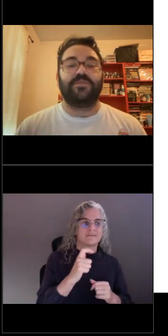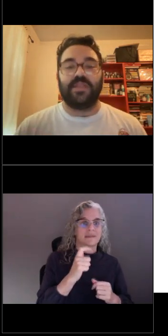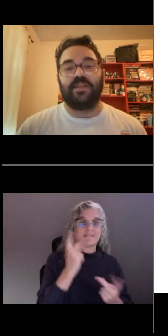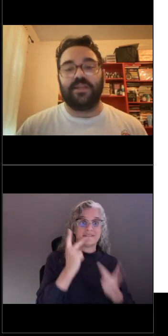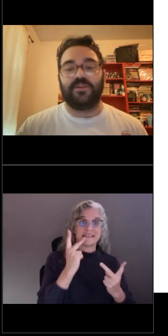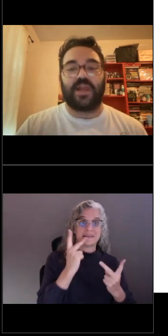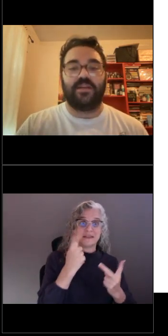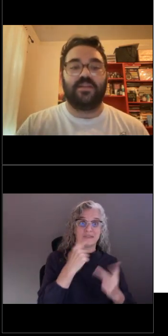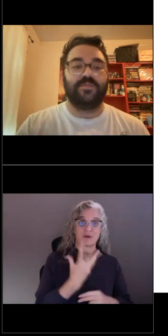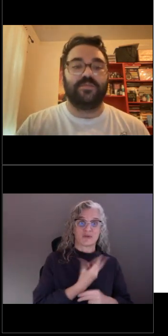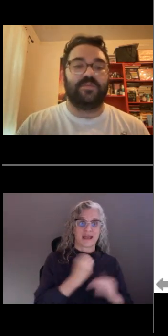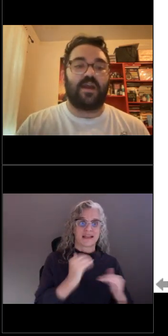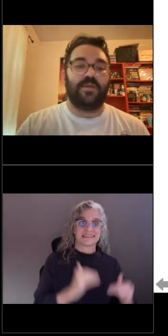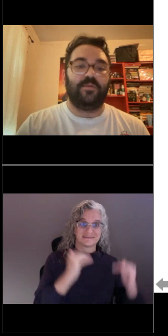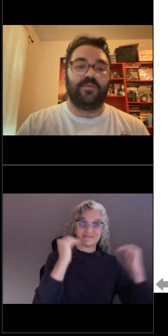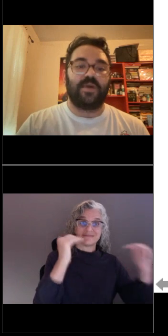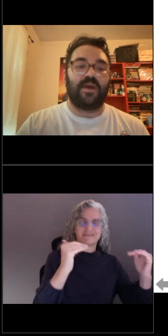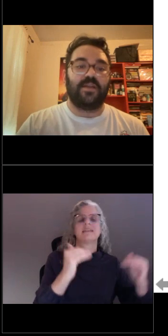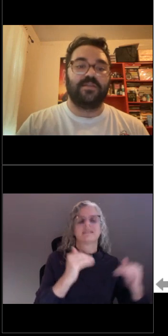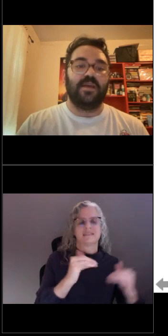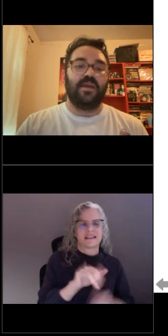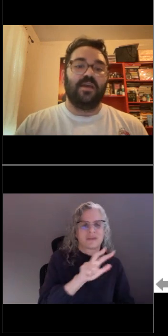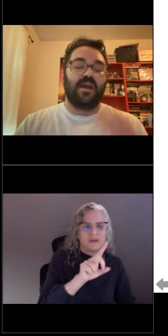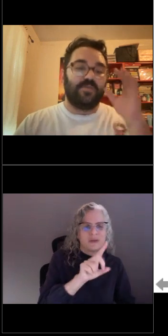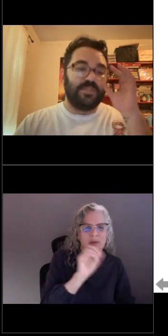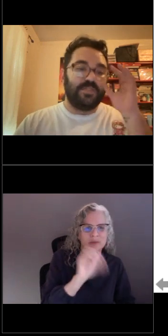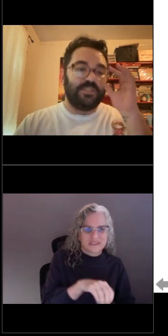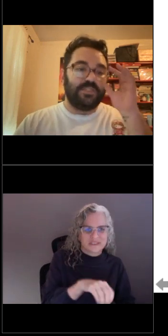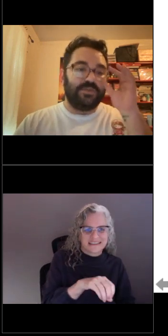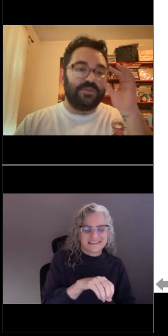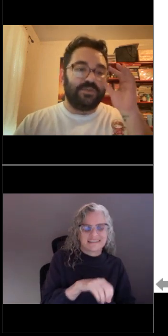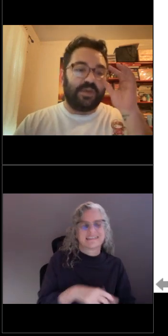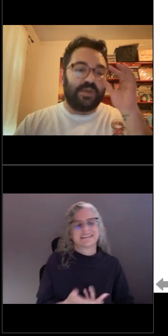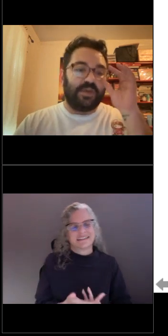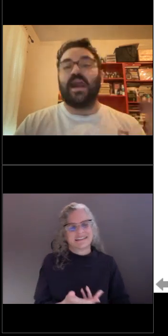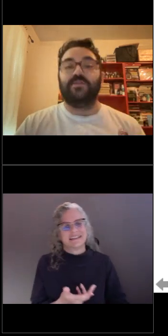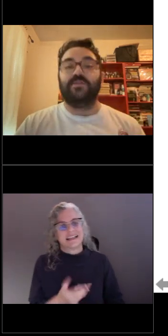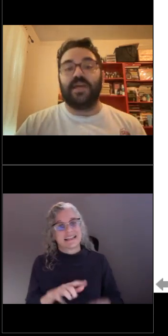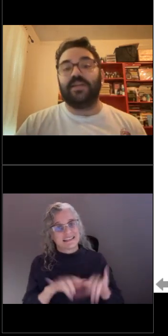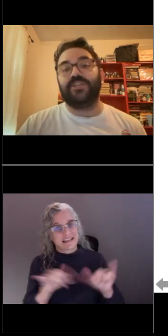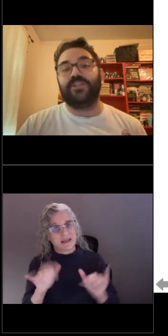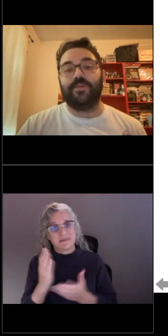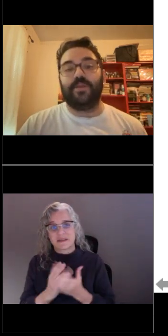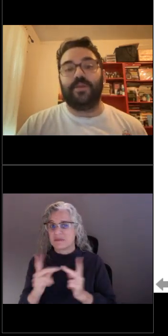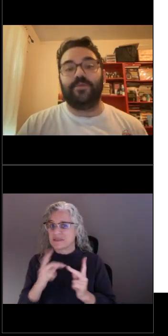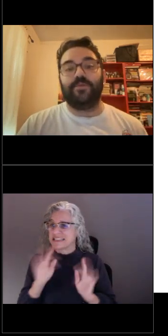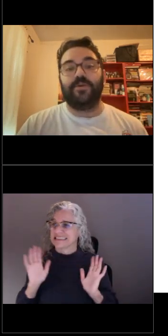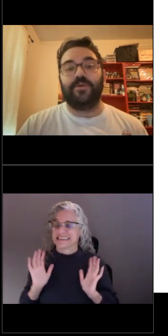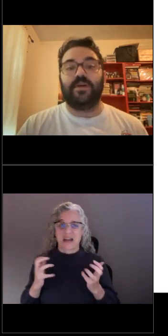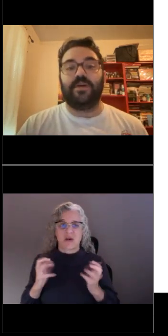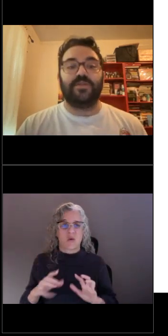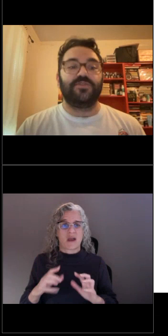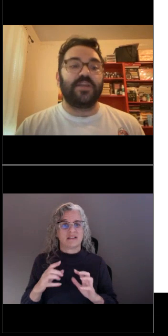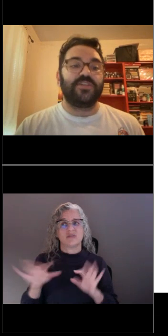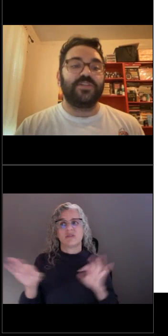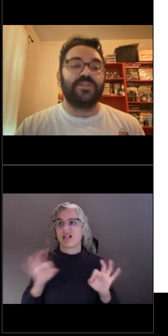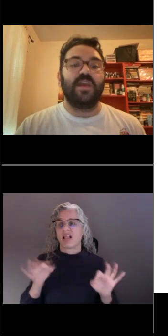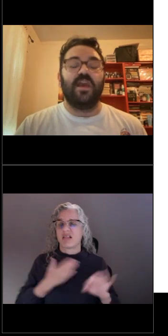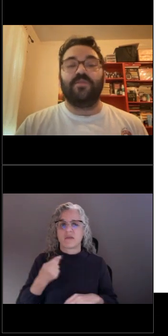there is a really clear trend in terms of how people respond. But we do have people saying, I don't like sharing my pronouns with